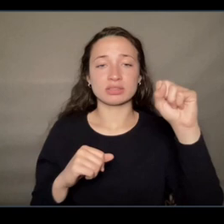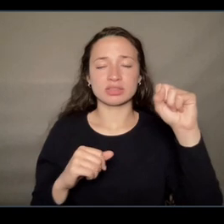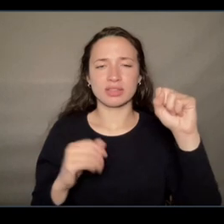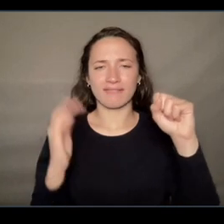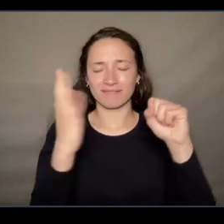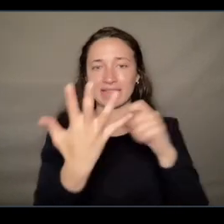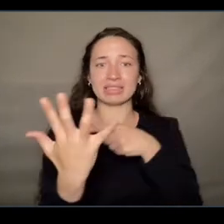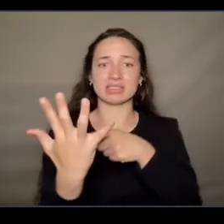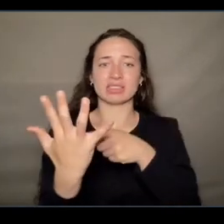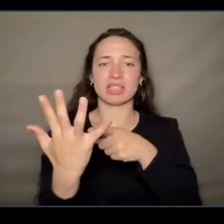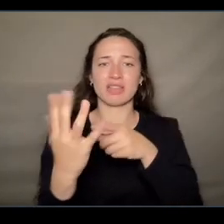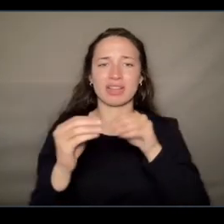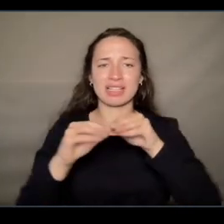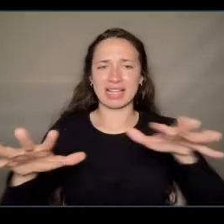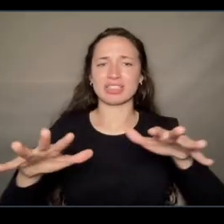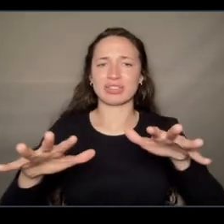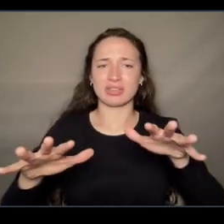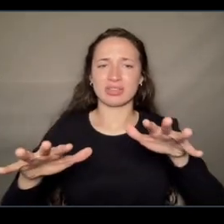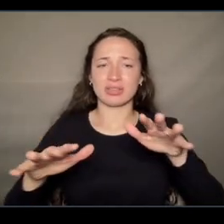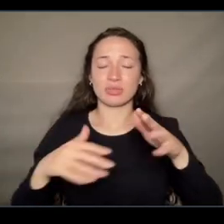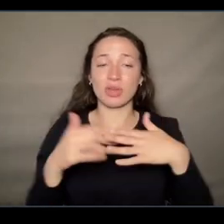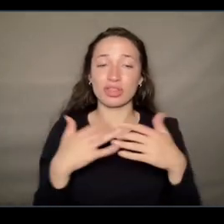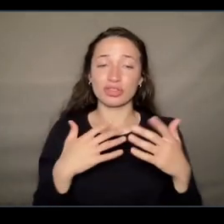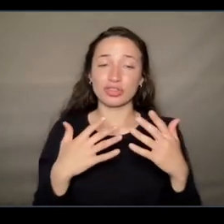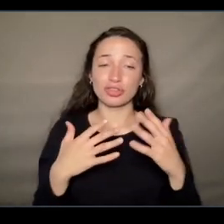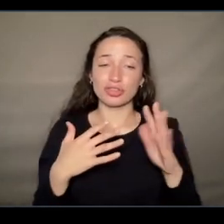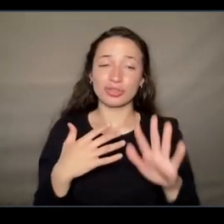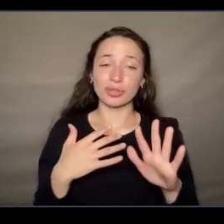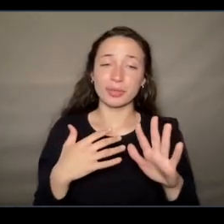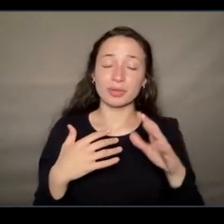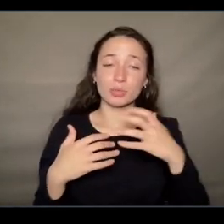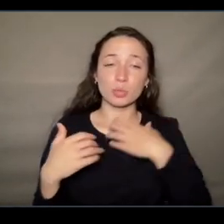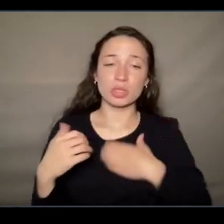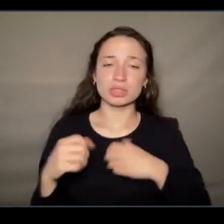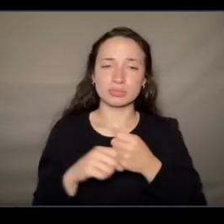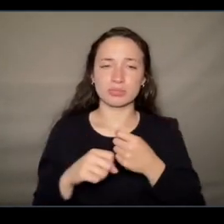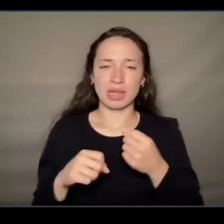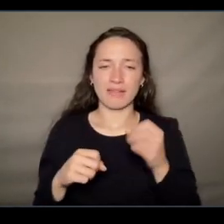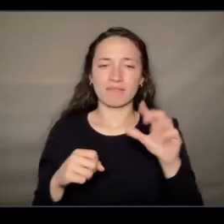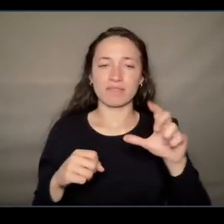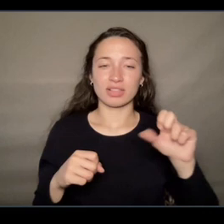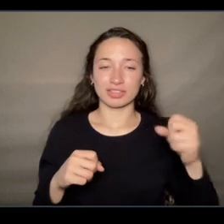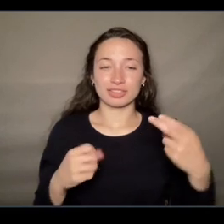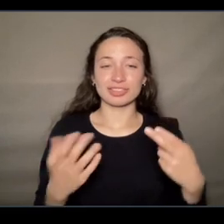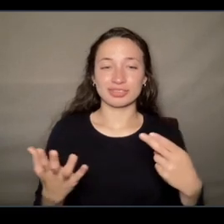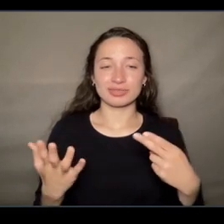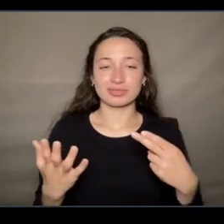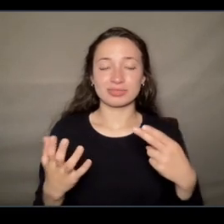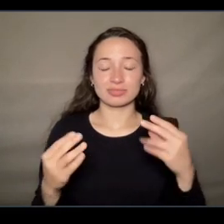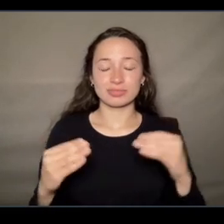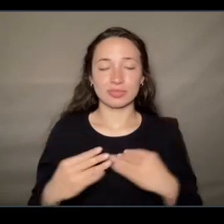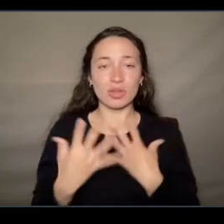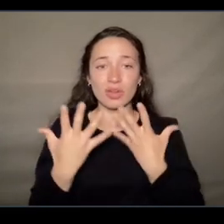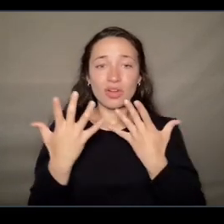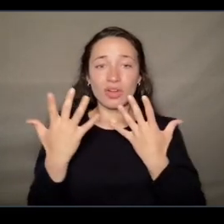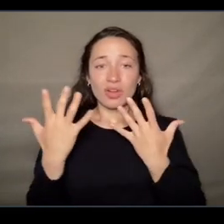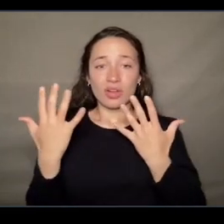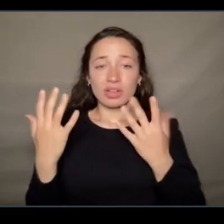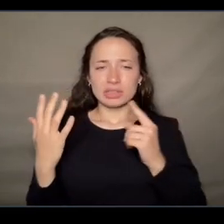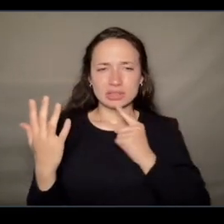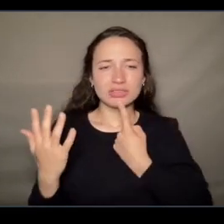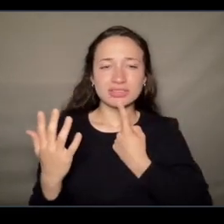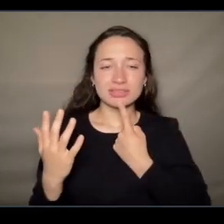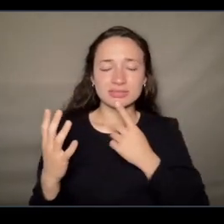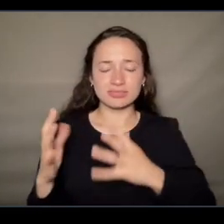in the face of contagion. Rather, this wish made flesh, this uprush of